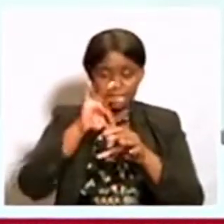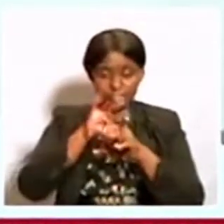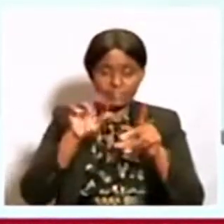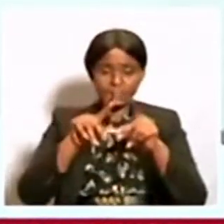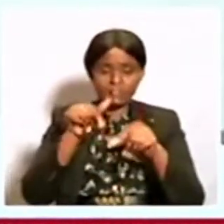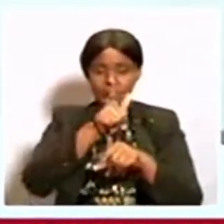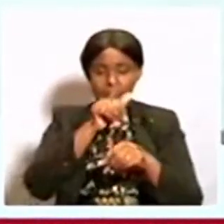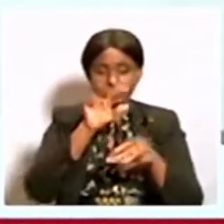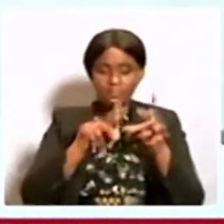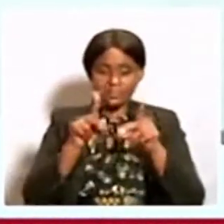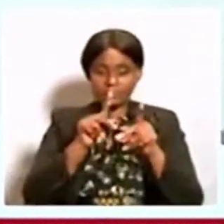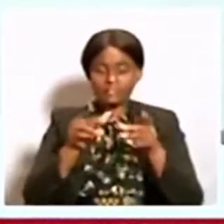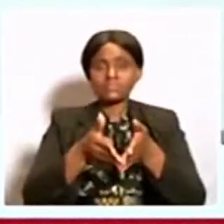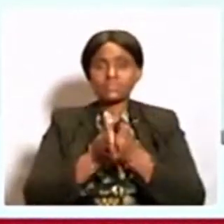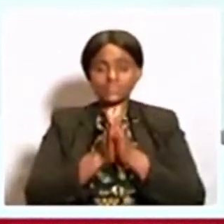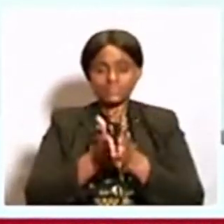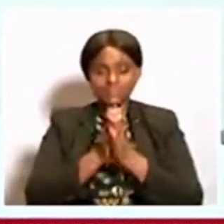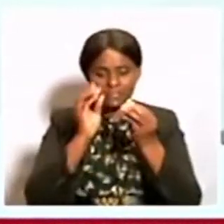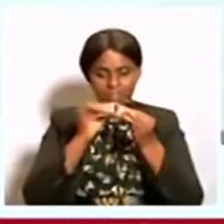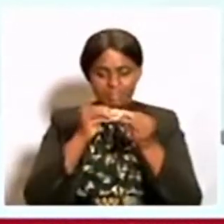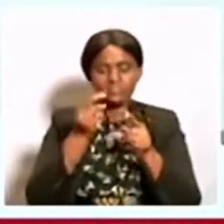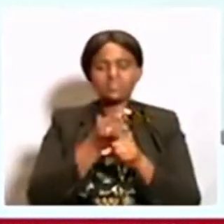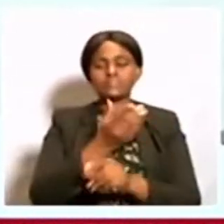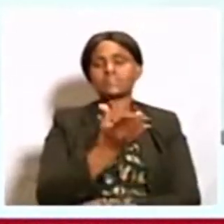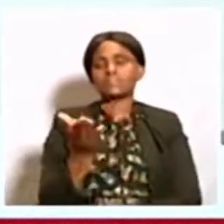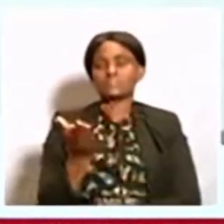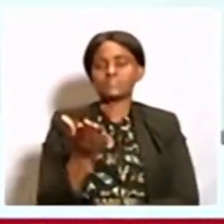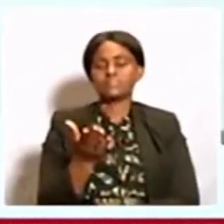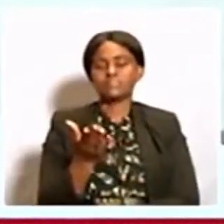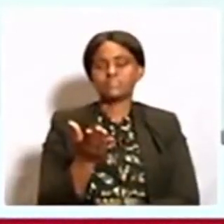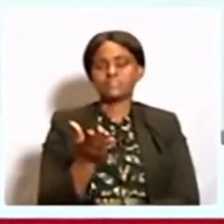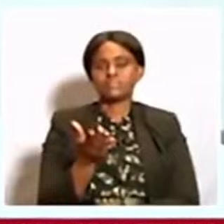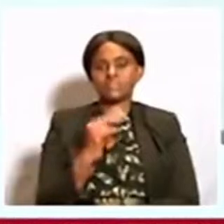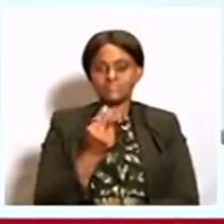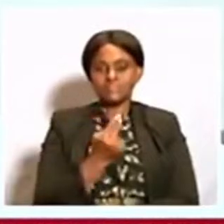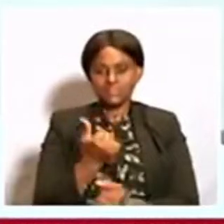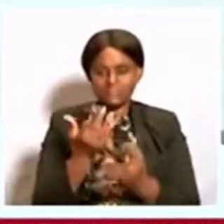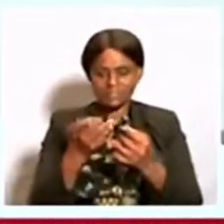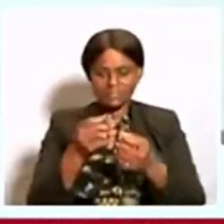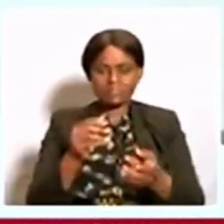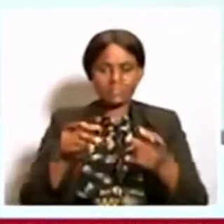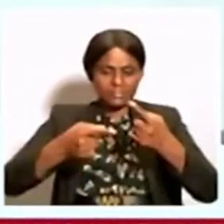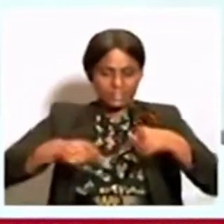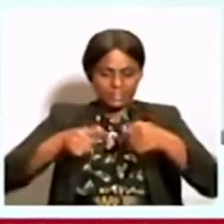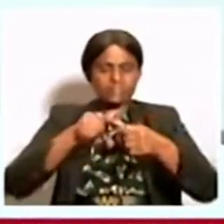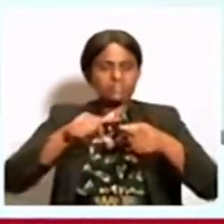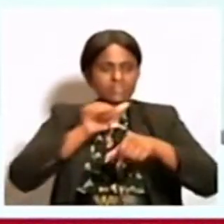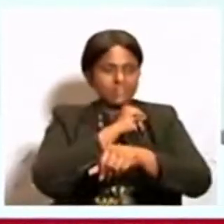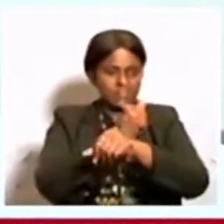and the people are demanding a lot from them, and they want the local authorities to help them